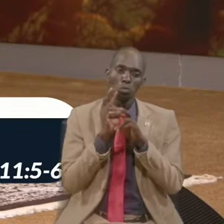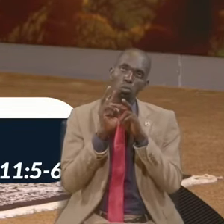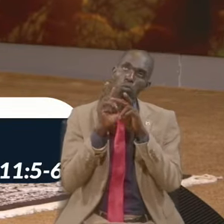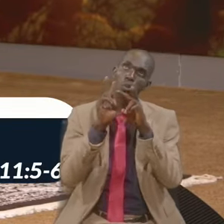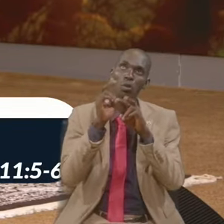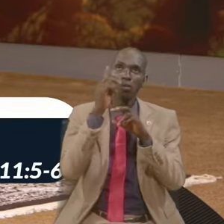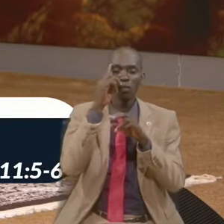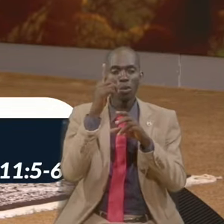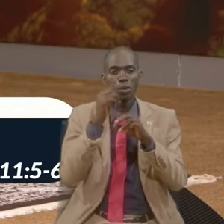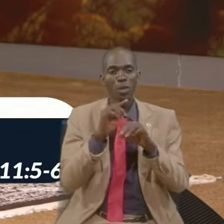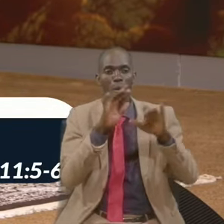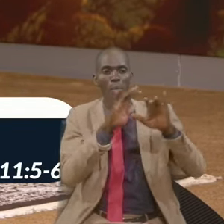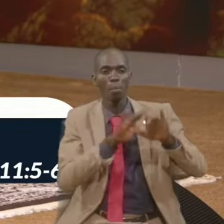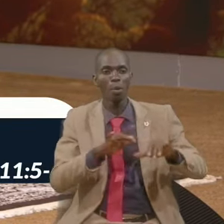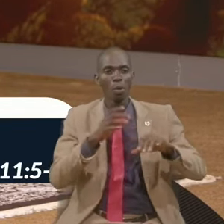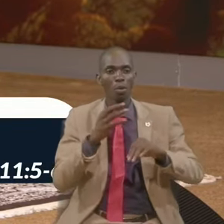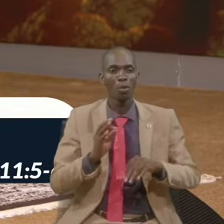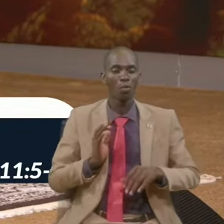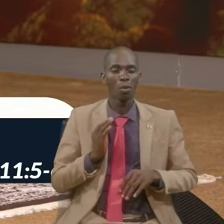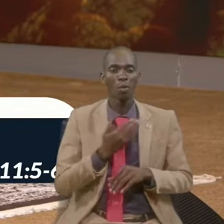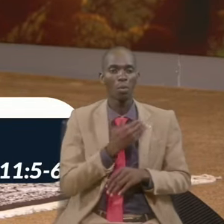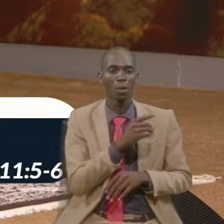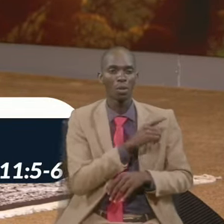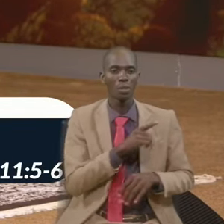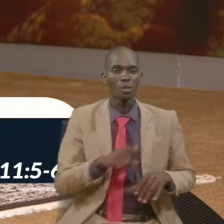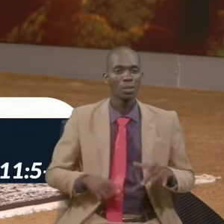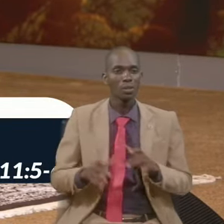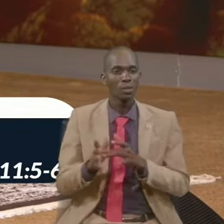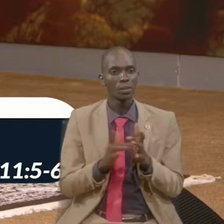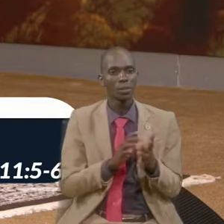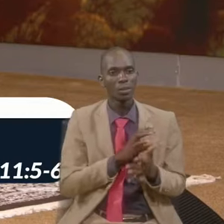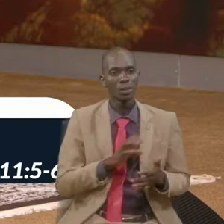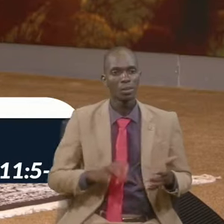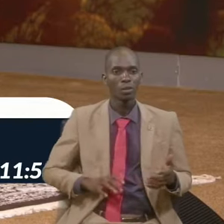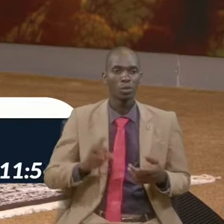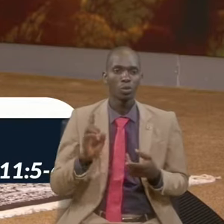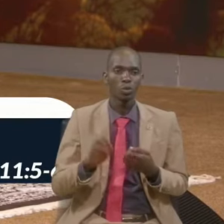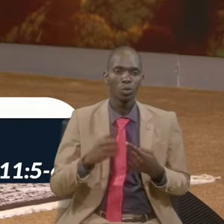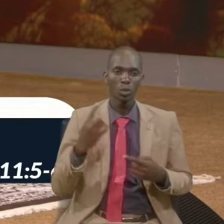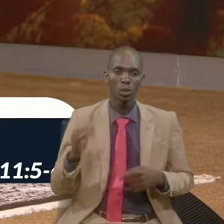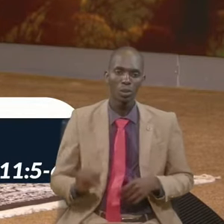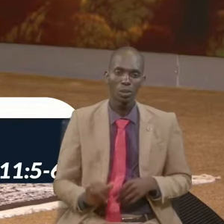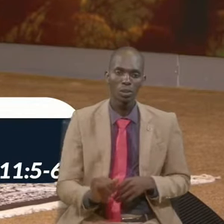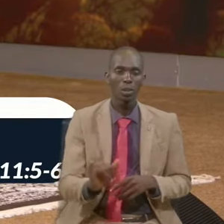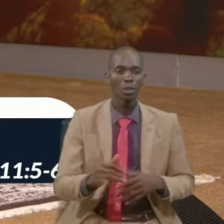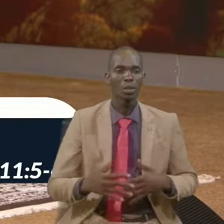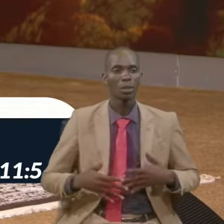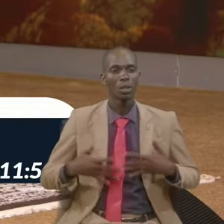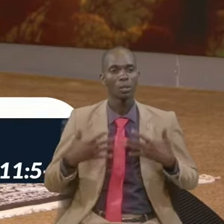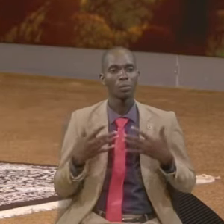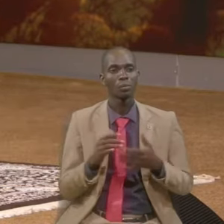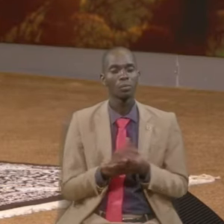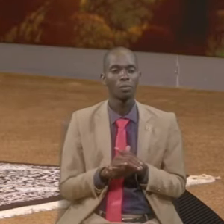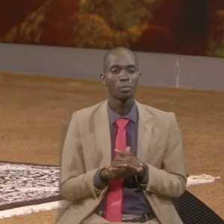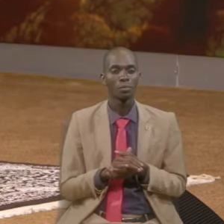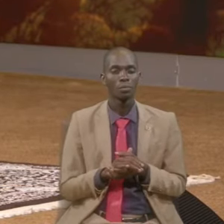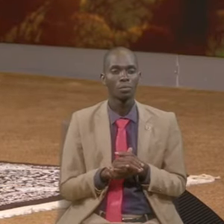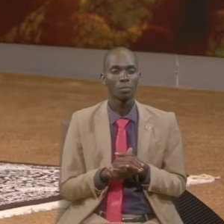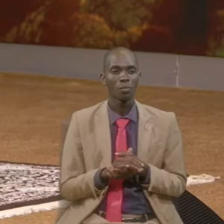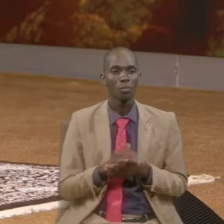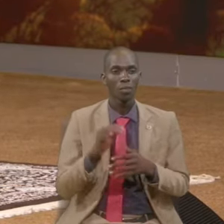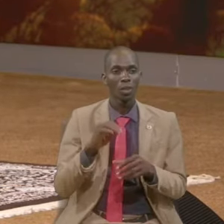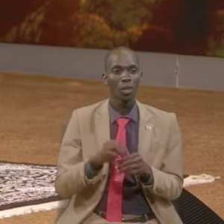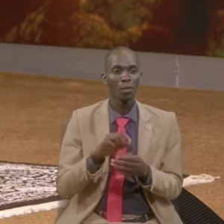the mercy of our Lord Jesus Christ unto eternal life. And look